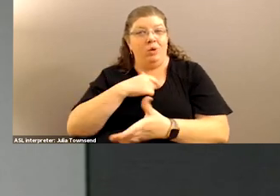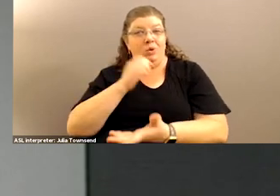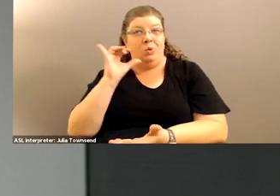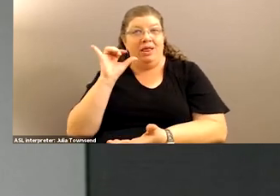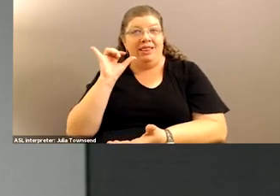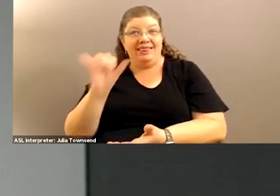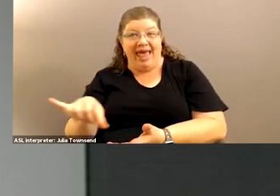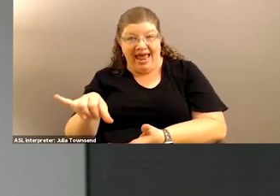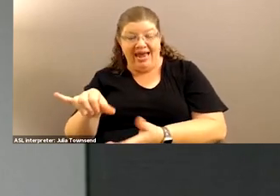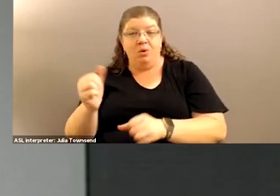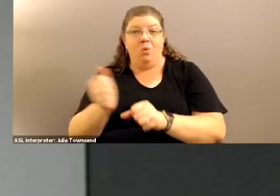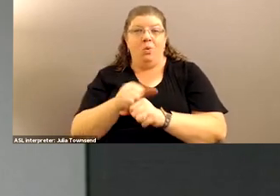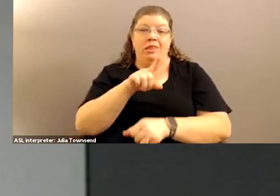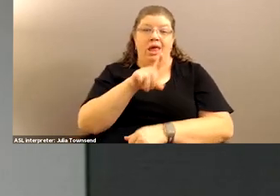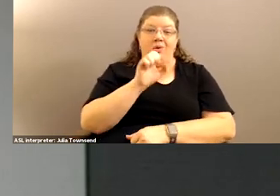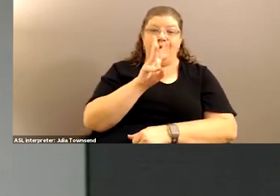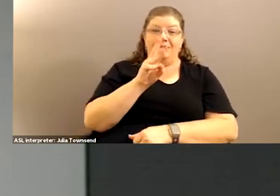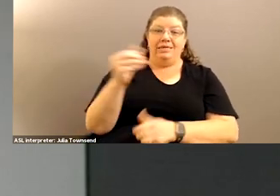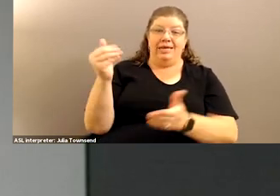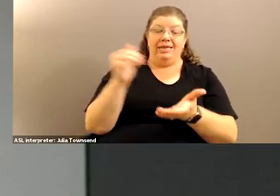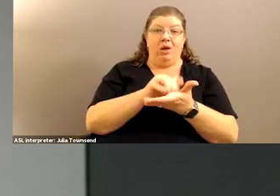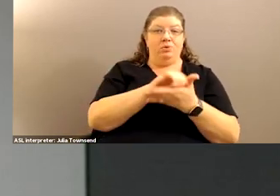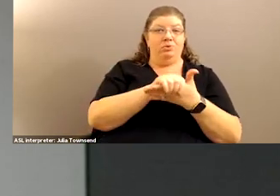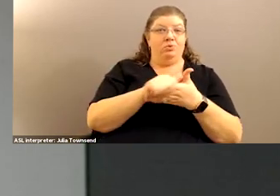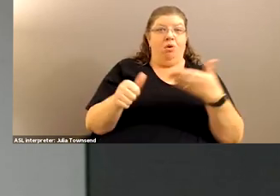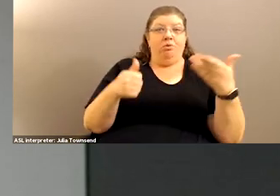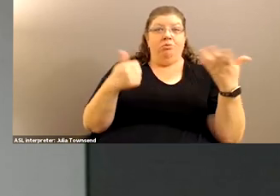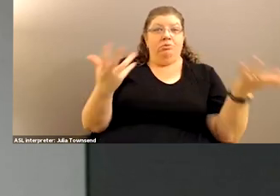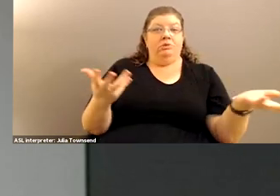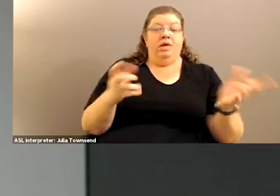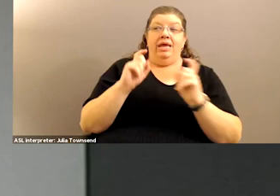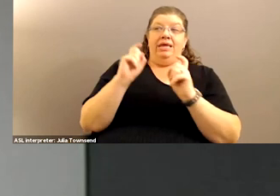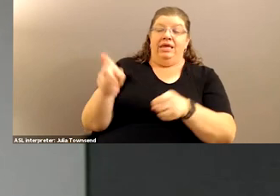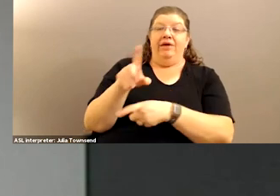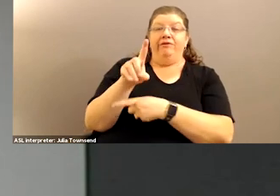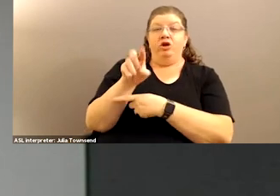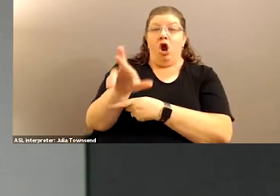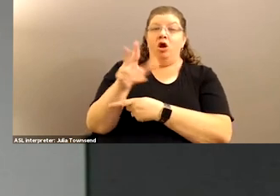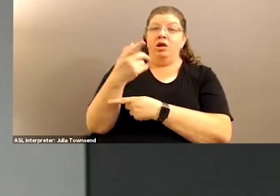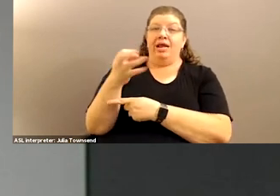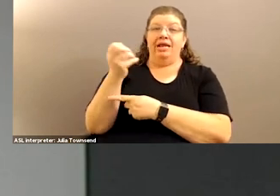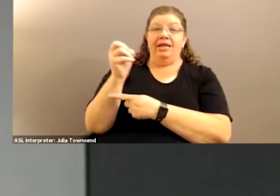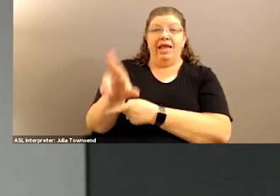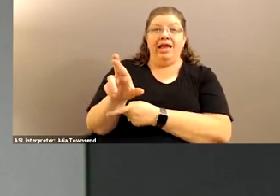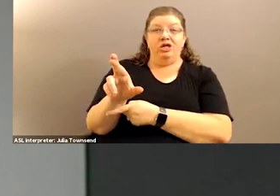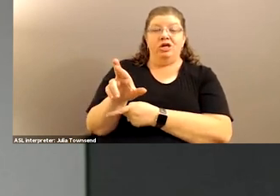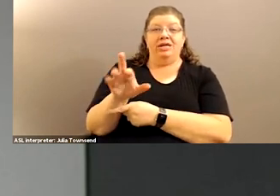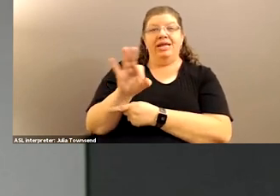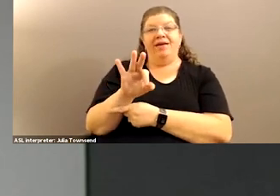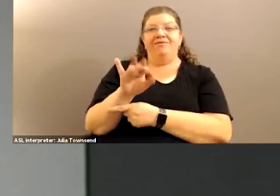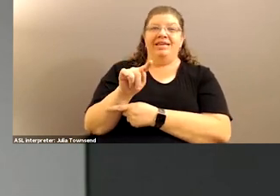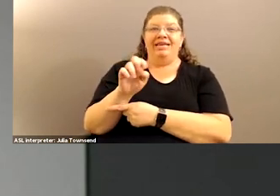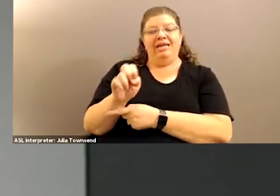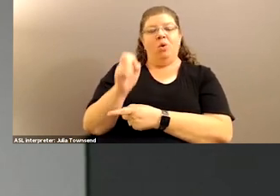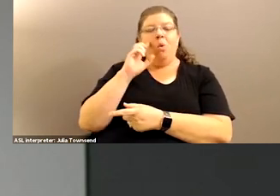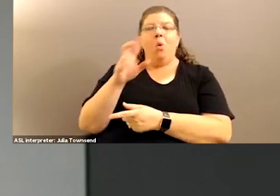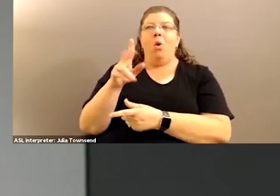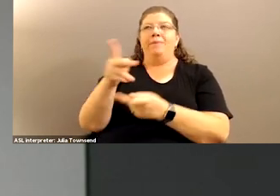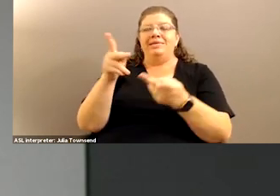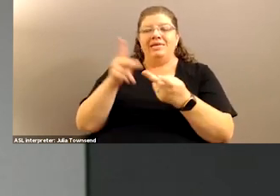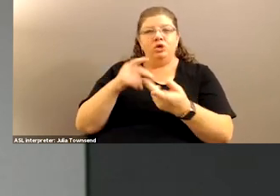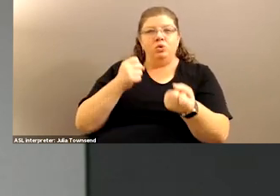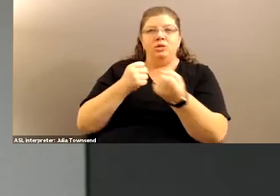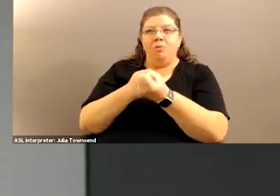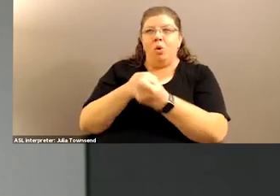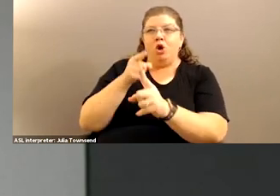160 thousand dollars let's give dr glacier an fte a position that will support